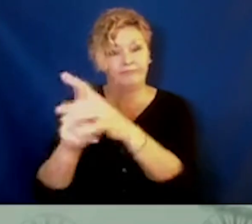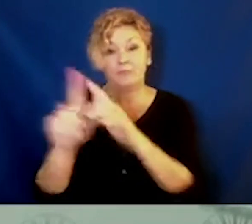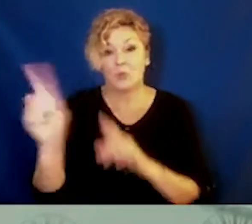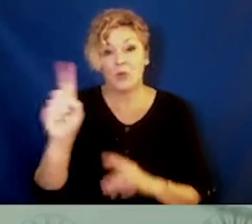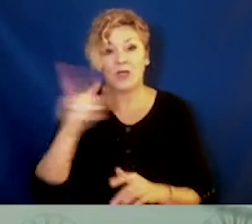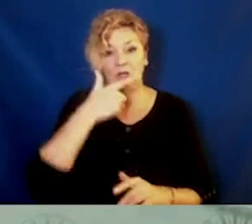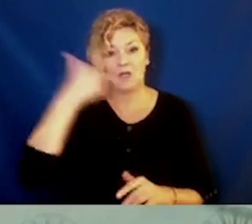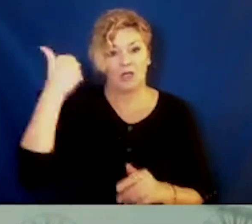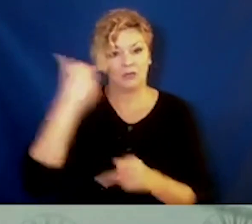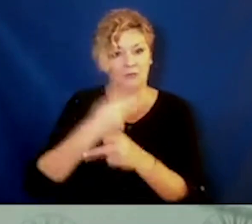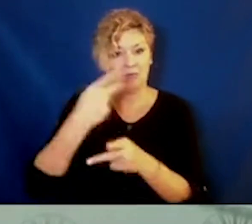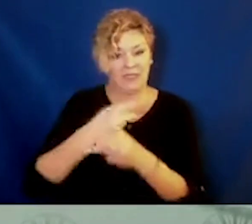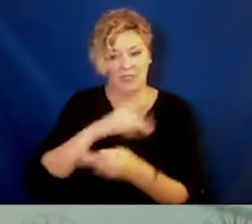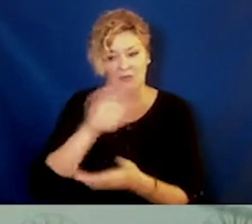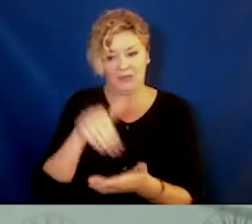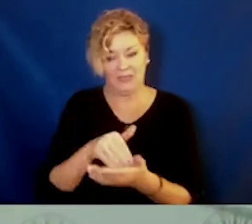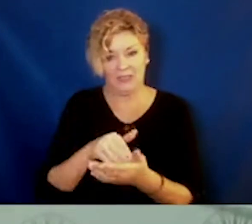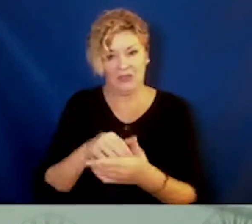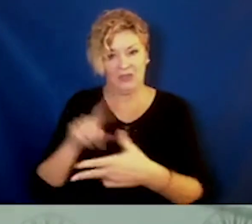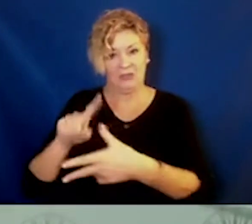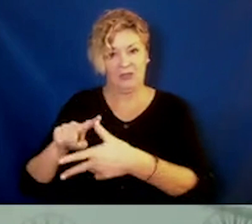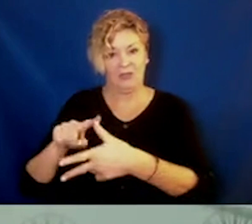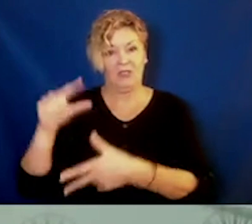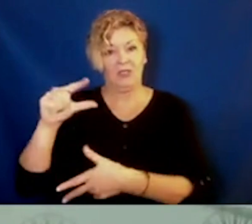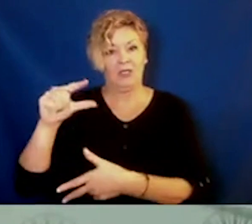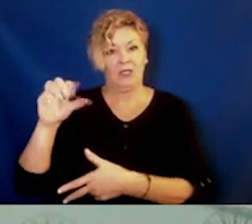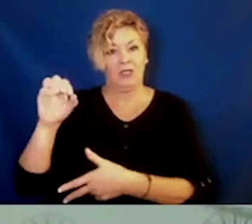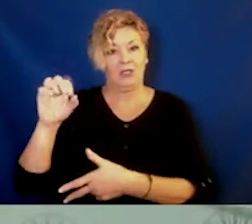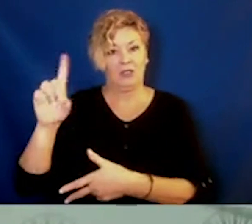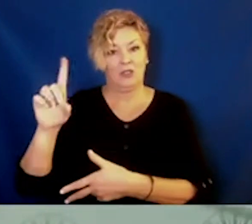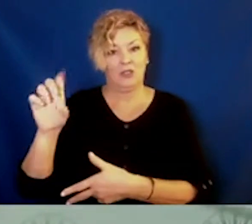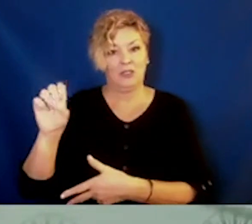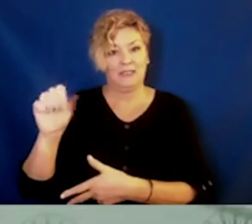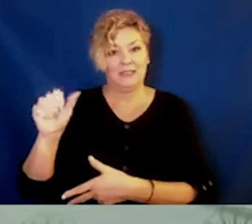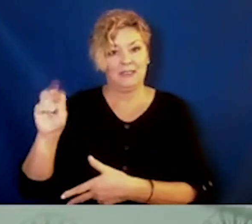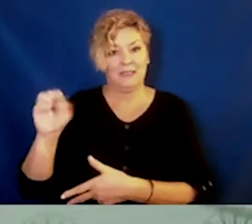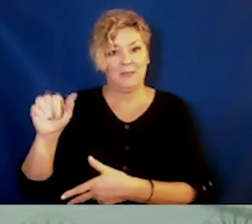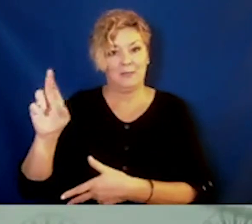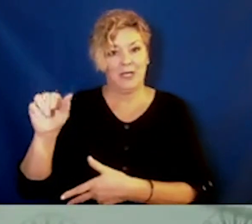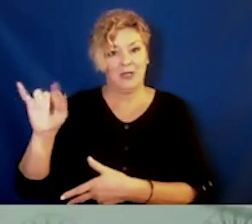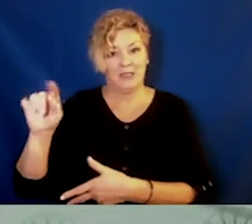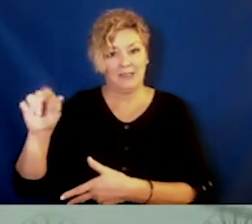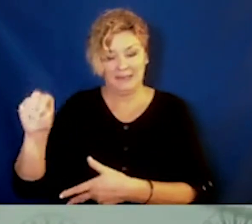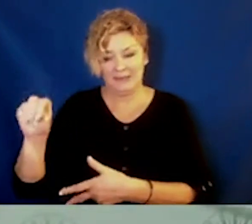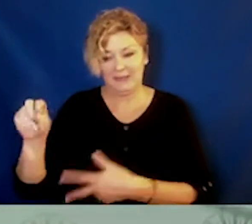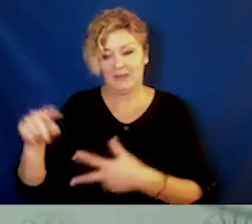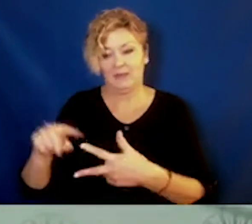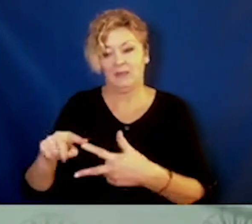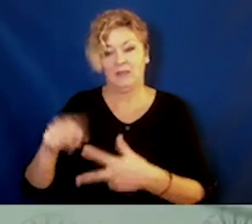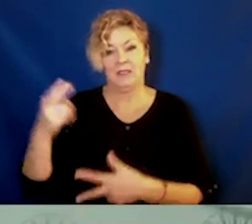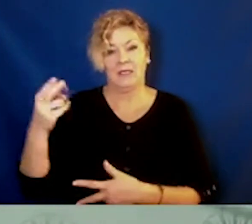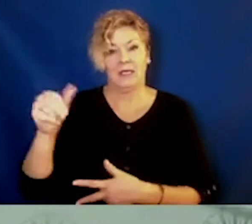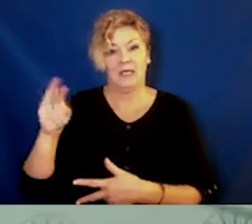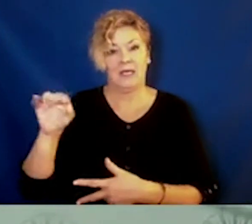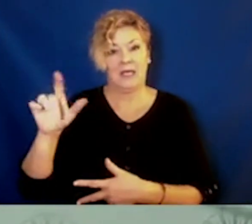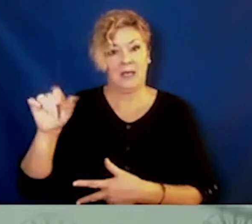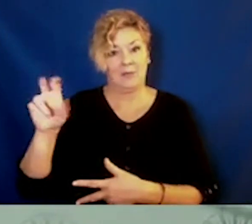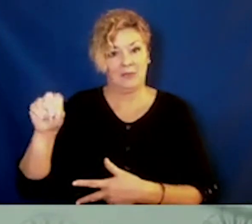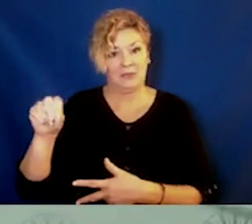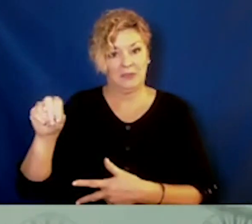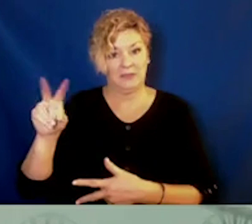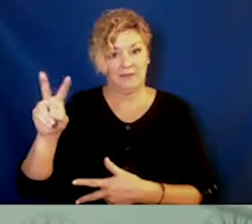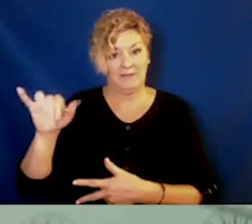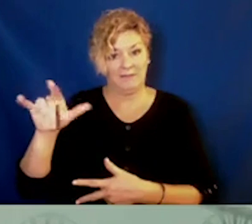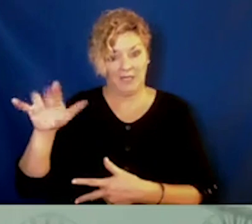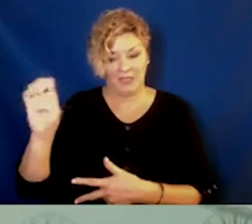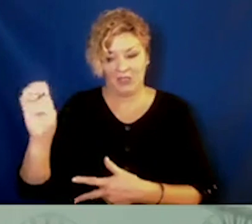period: the Good Samaritan Delta View Care Centre, the Hamilton Village Care Centre, and the Rotary Manor in Dawson Creek.